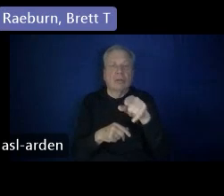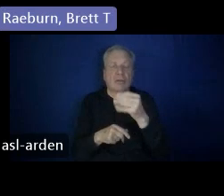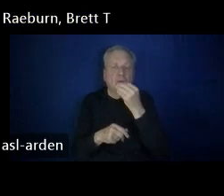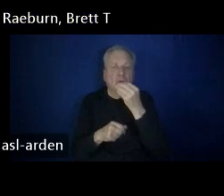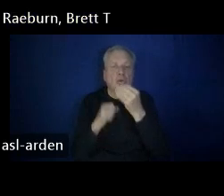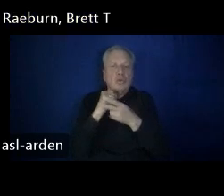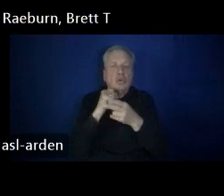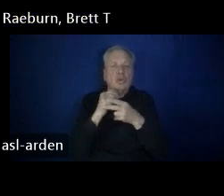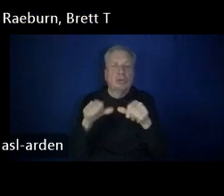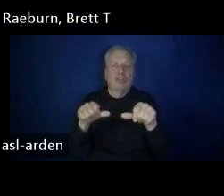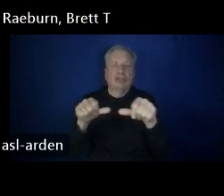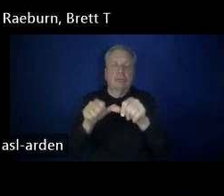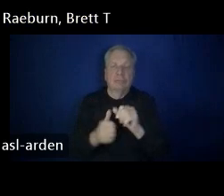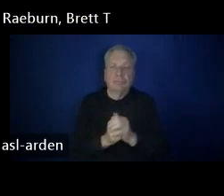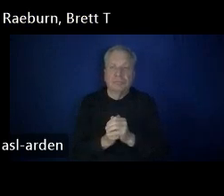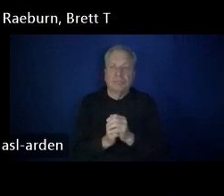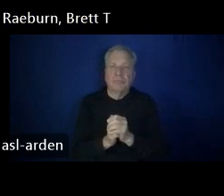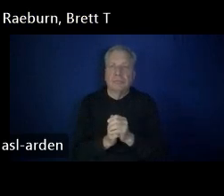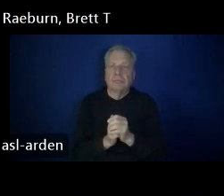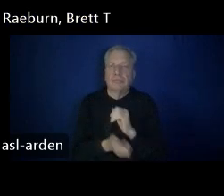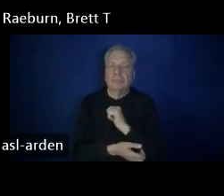storage.